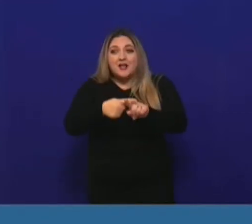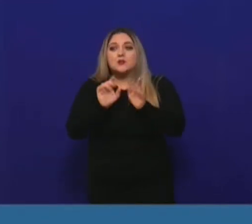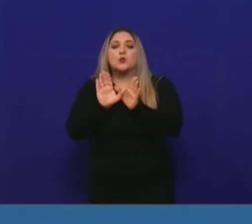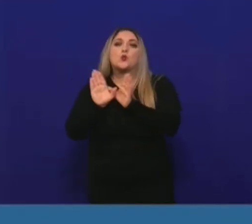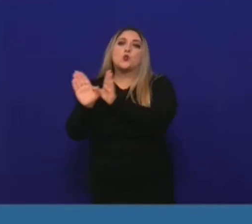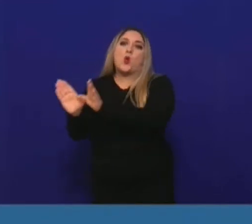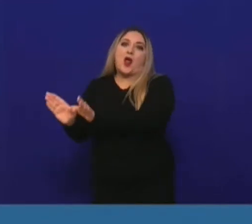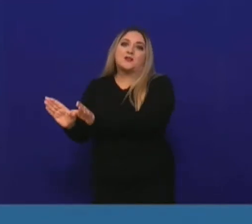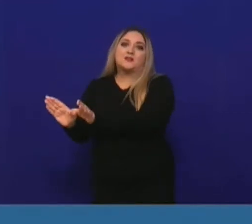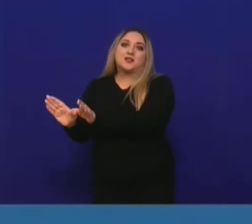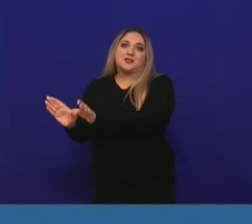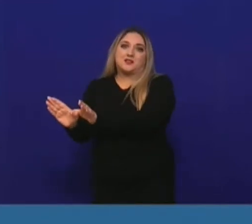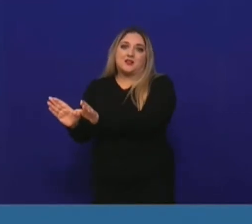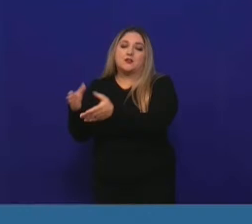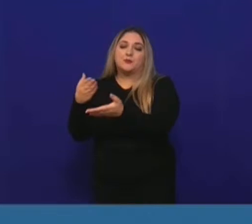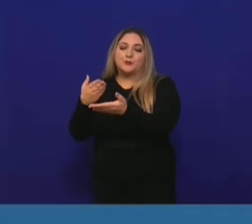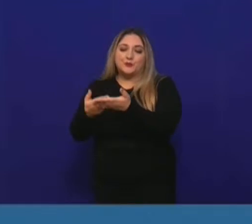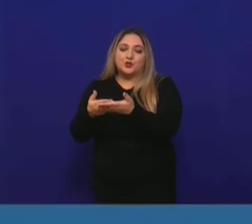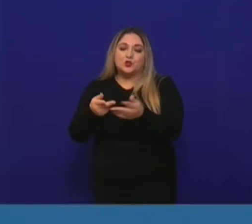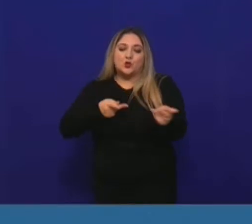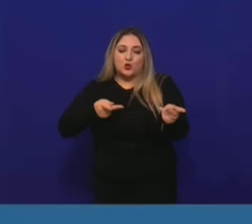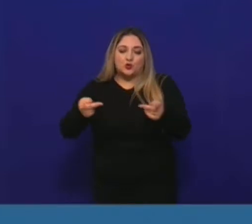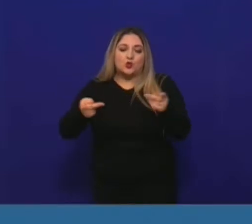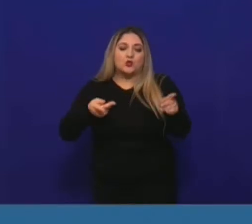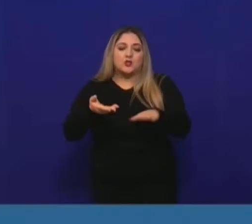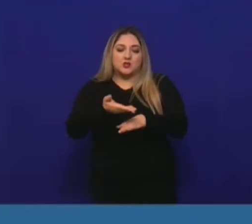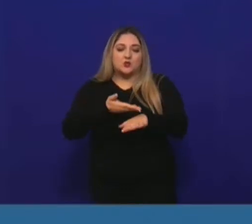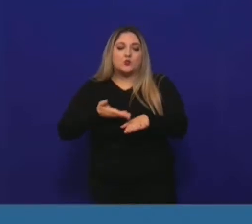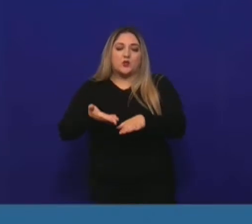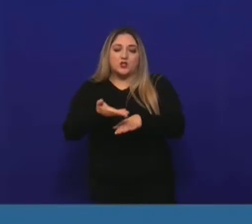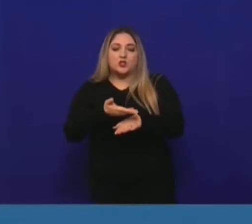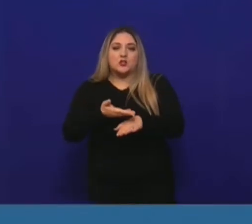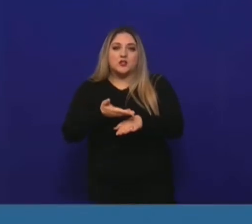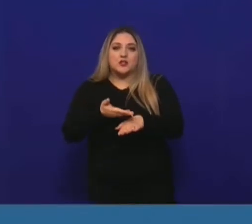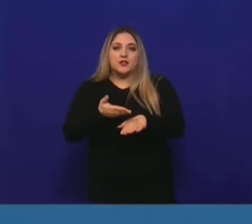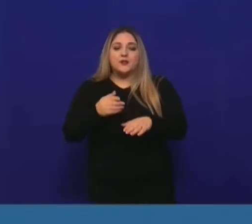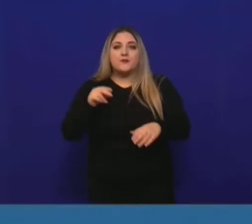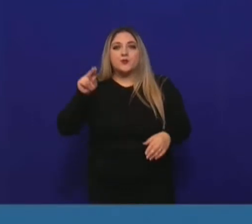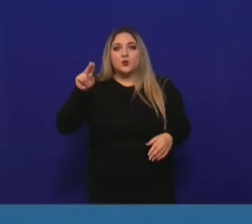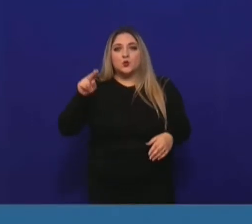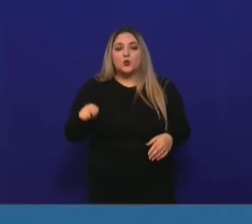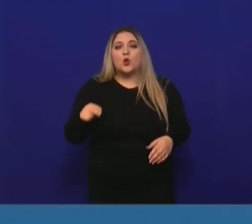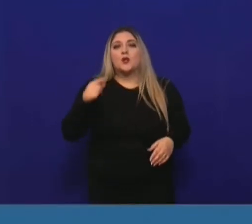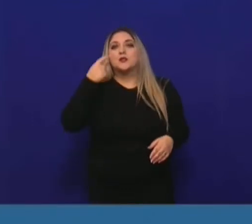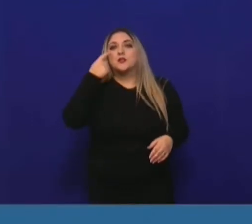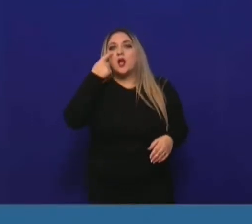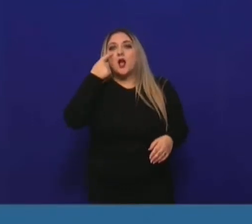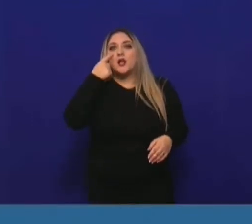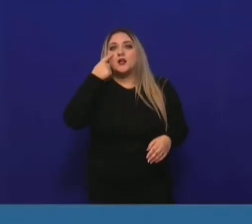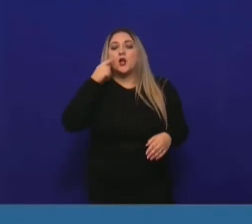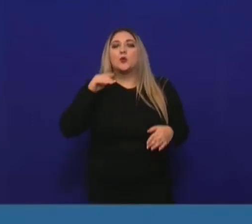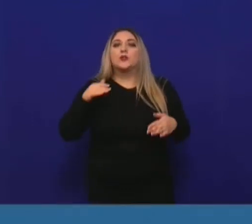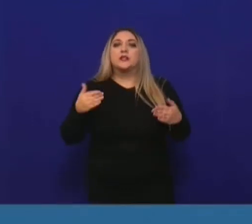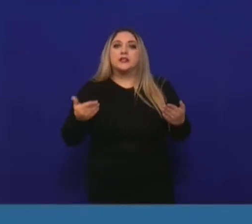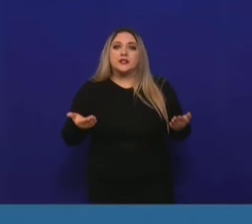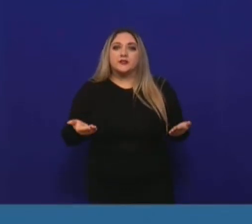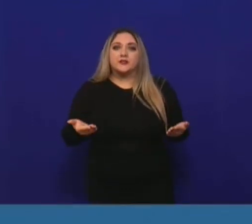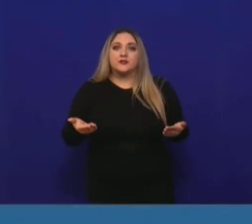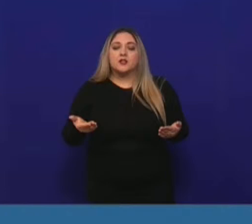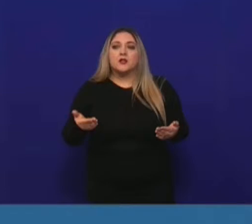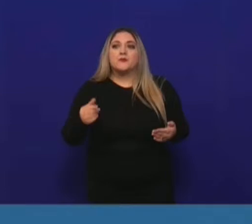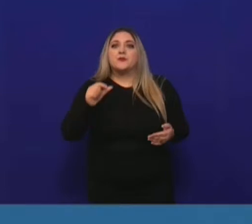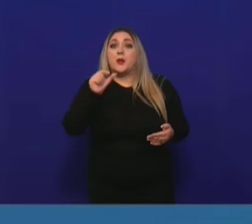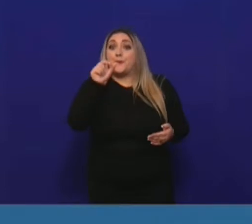nżommu u nikkontrollaw is-sitwazzjoni. U anka aħna qegħdin nagħmlu sorveljanza ta' x'inhuma